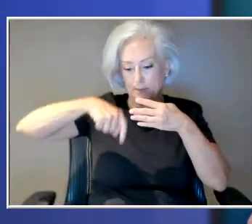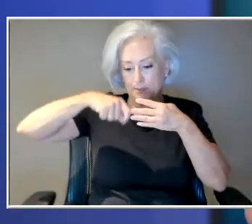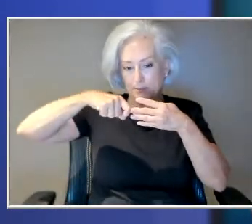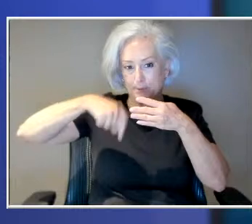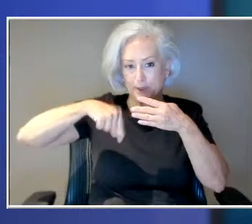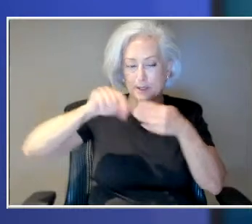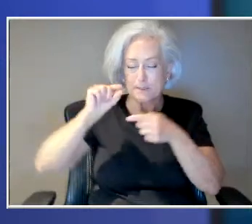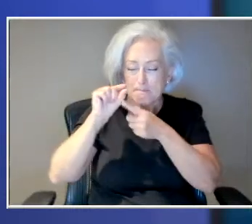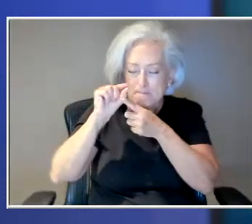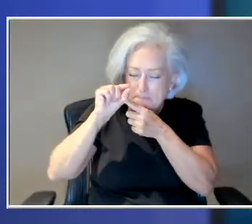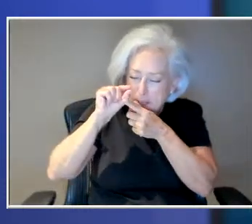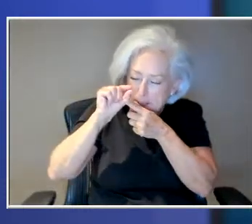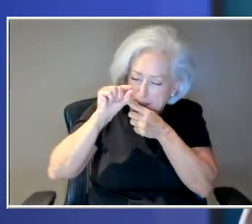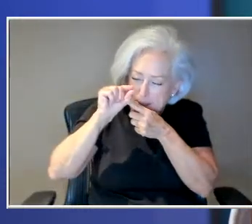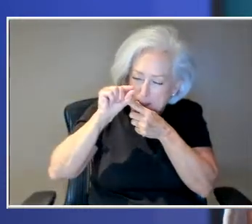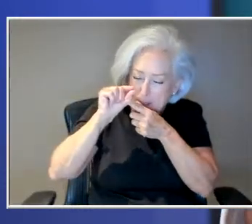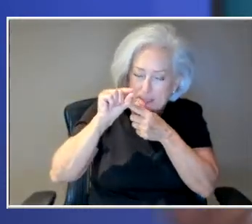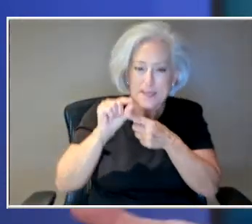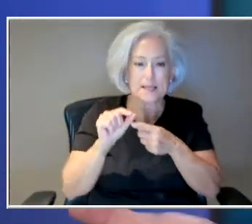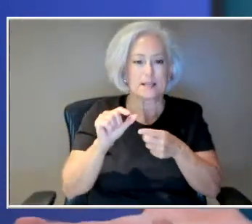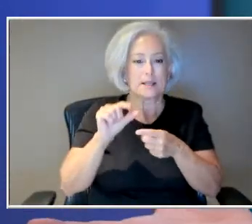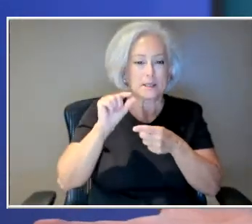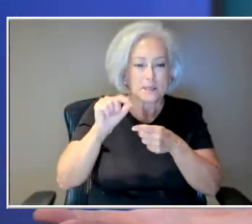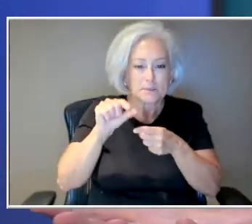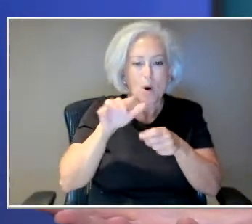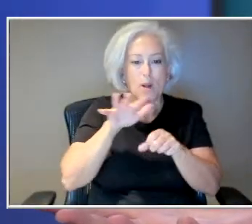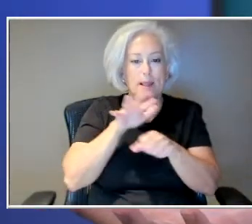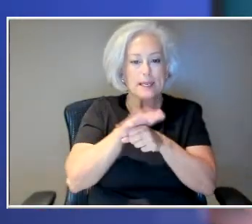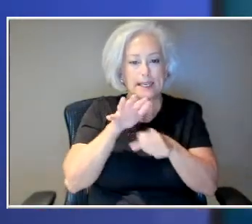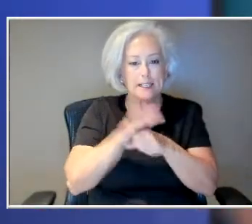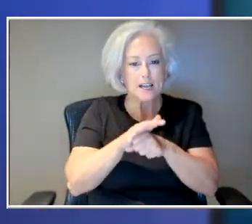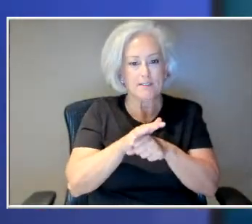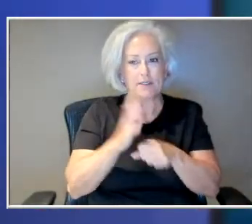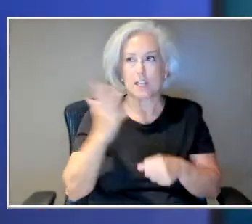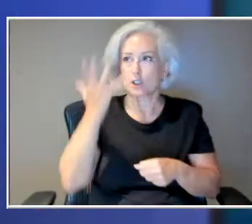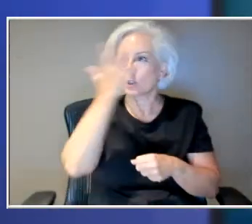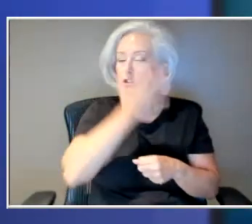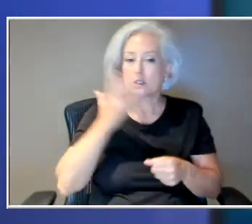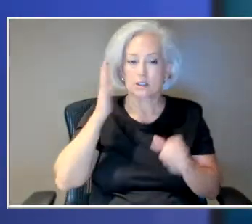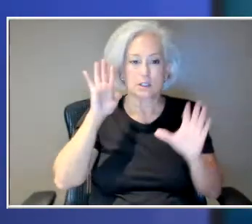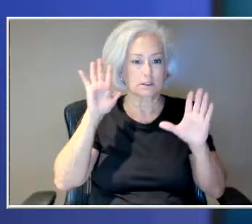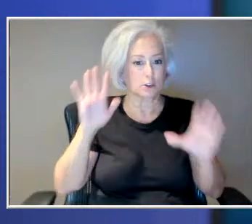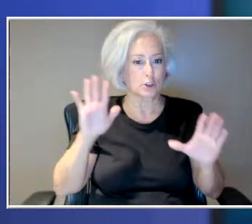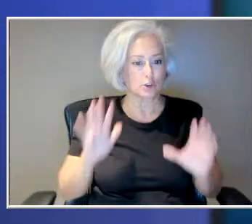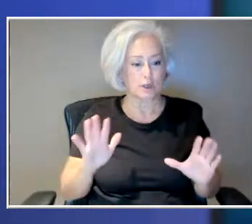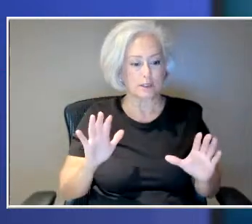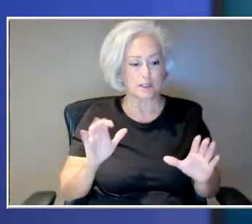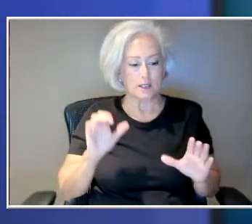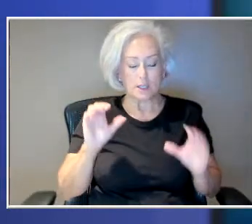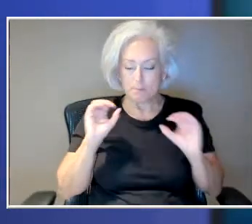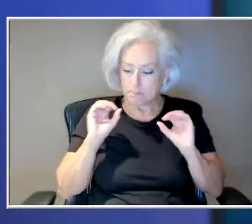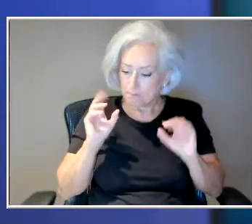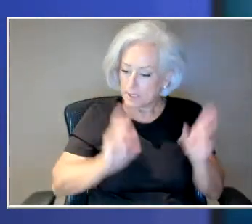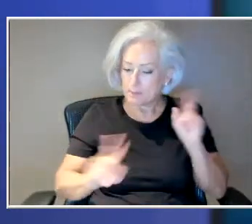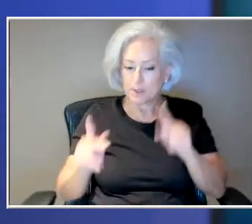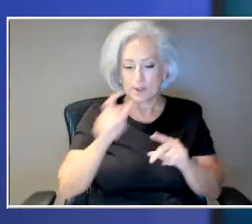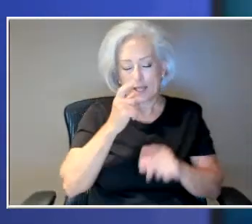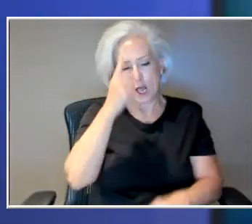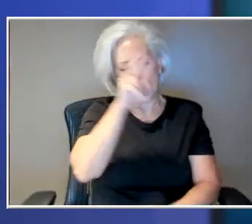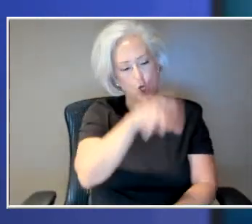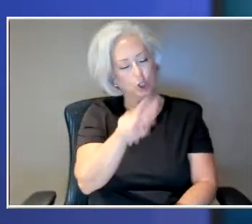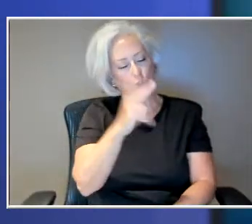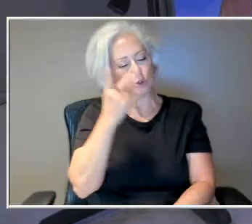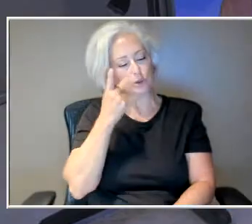enough that she looked outstanding, that nobody would think that she's facing a life-threatening problem, even though it was